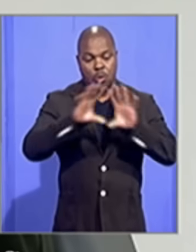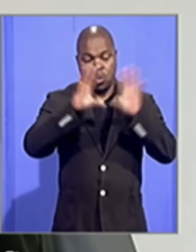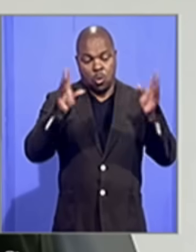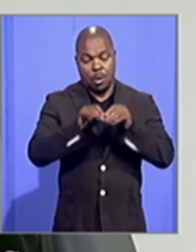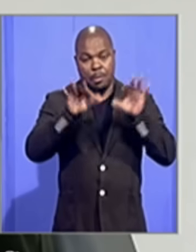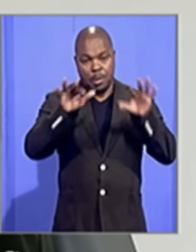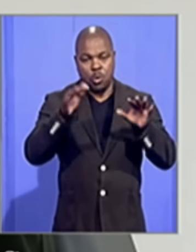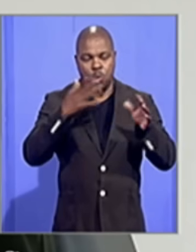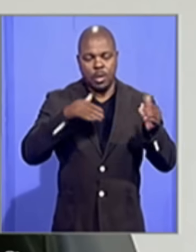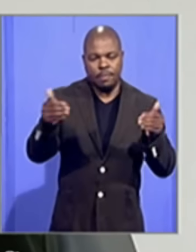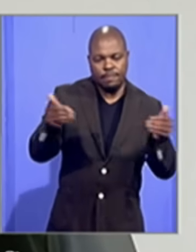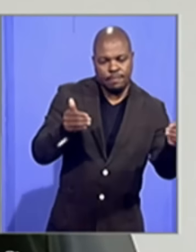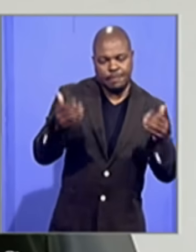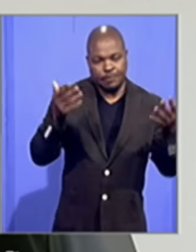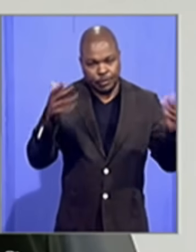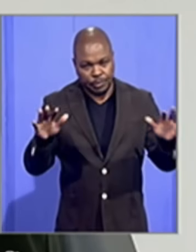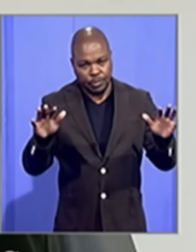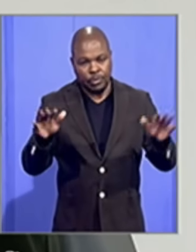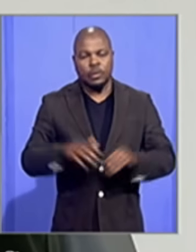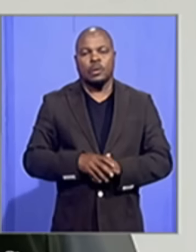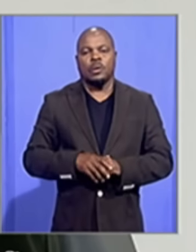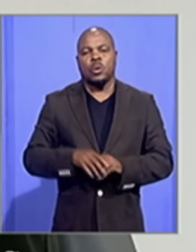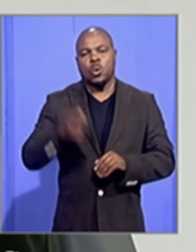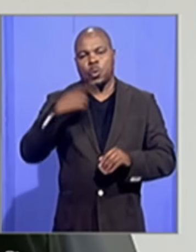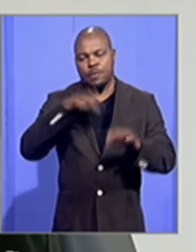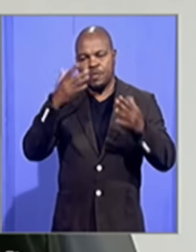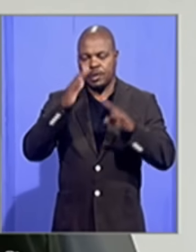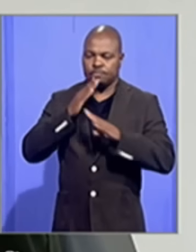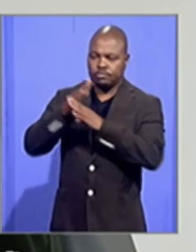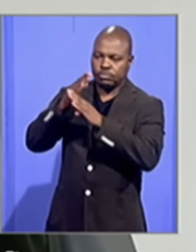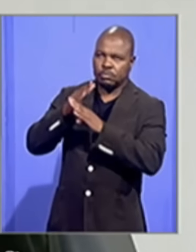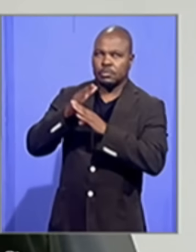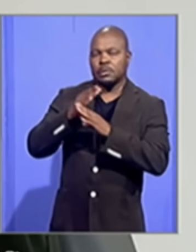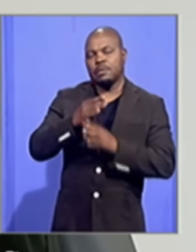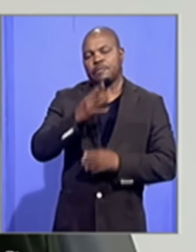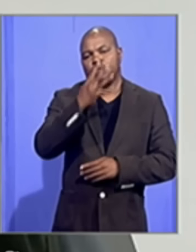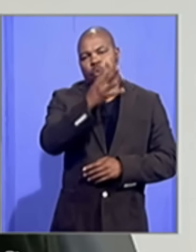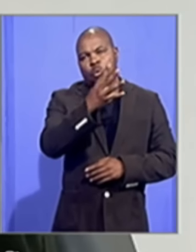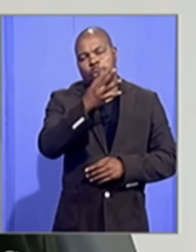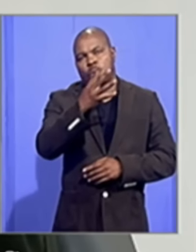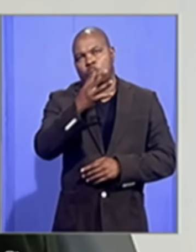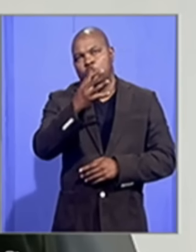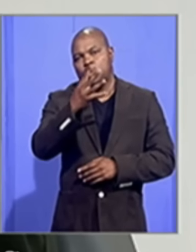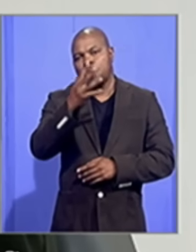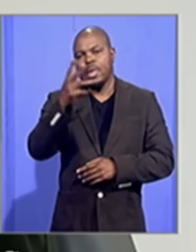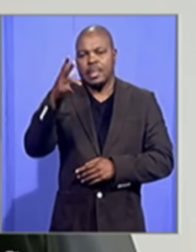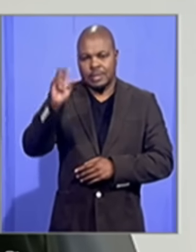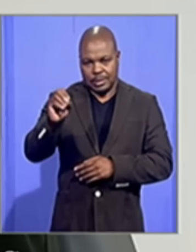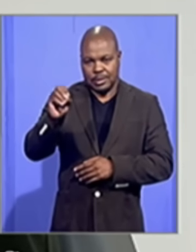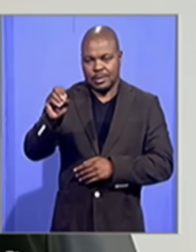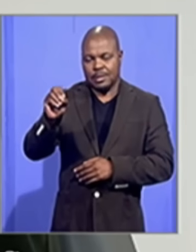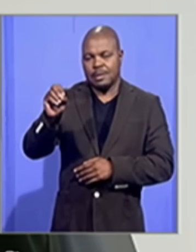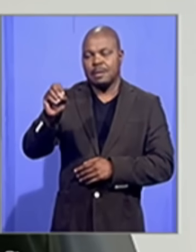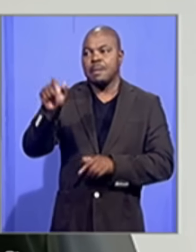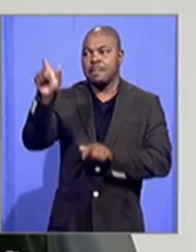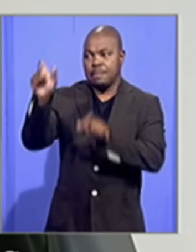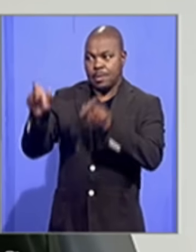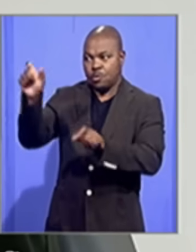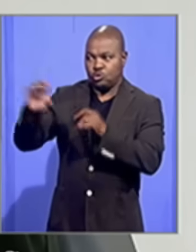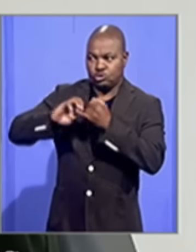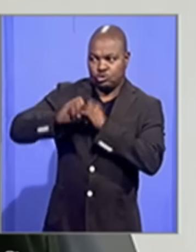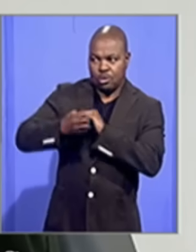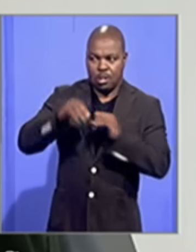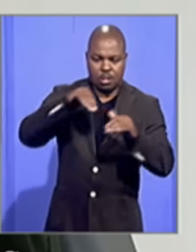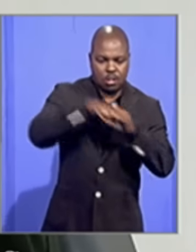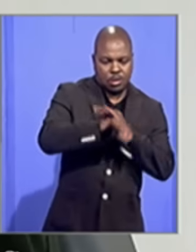people we facilitated, we have been able to intercept around 480 individuals that were attempting to